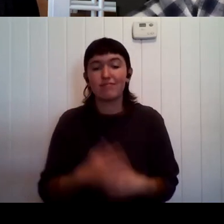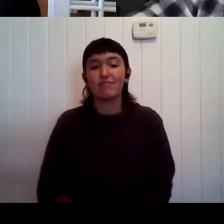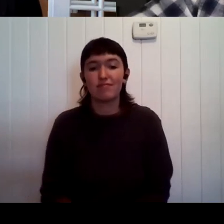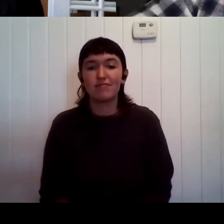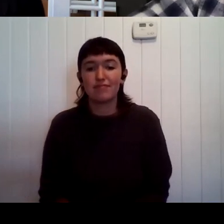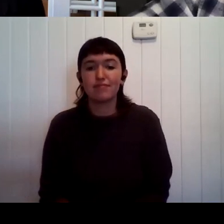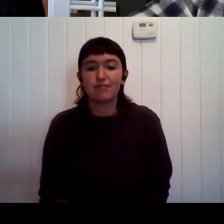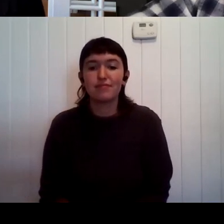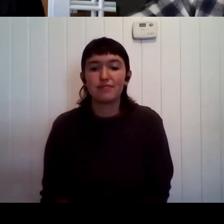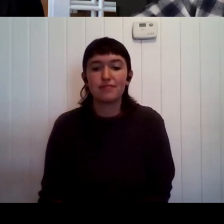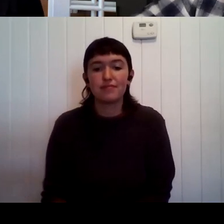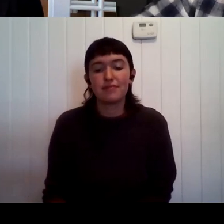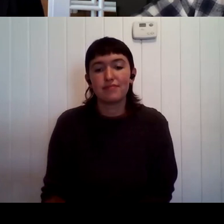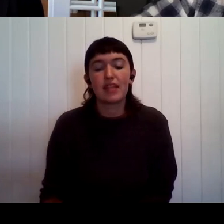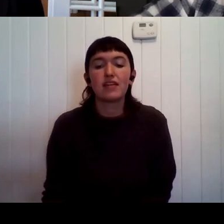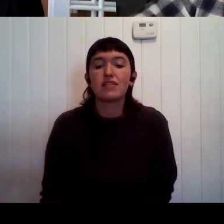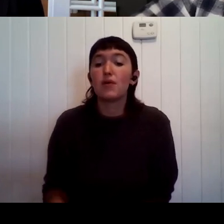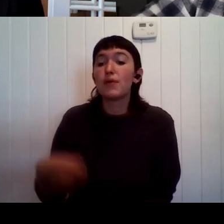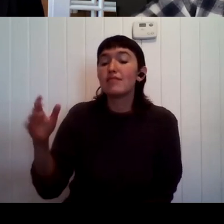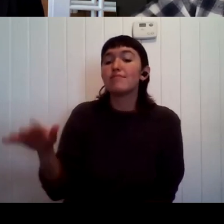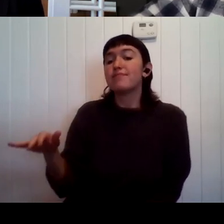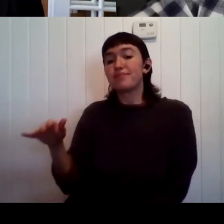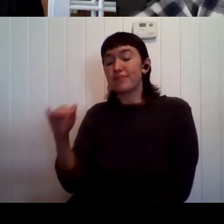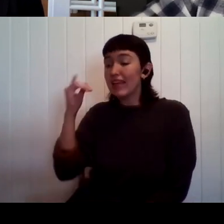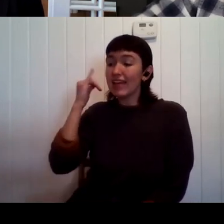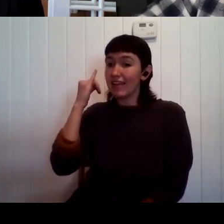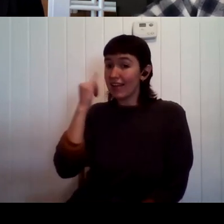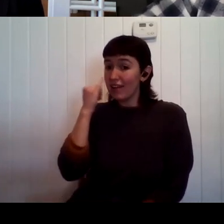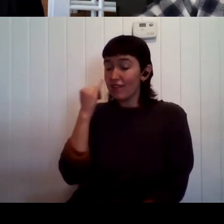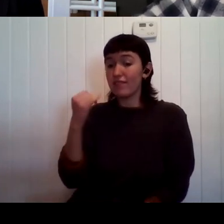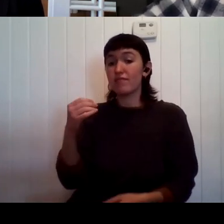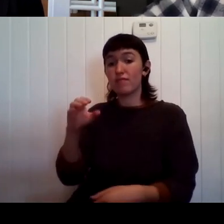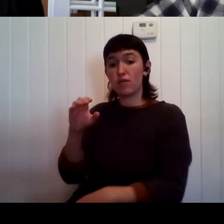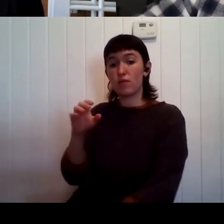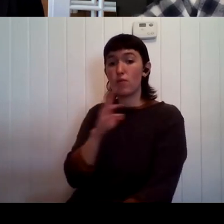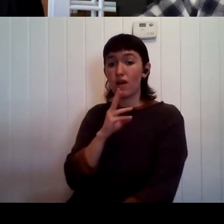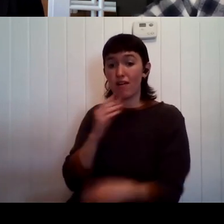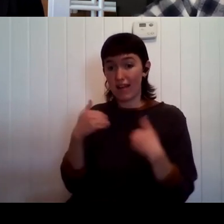to know, if there's oxygen in the water, how come we can't breathe underwater?